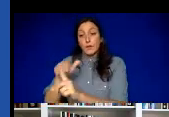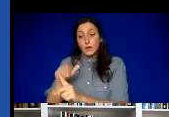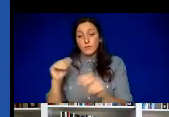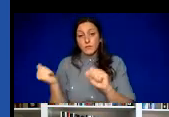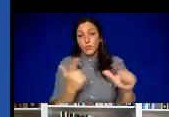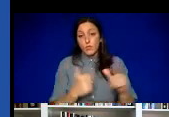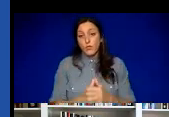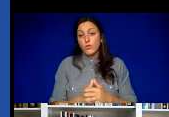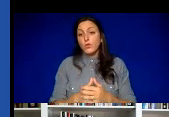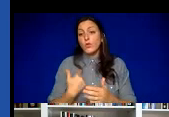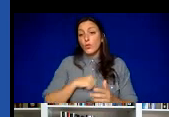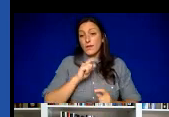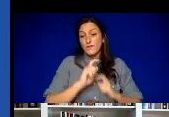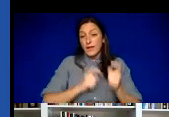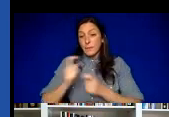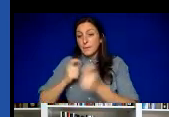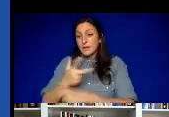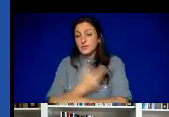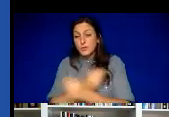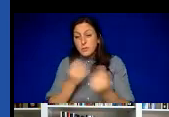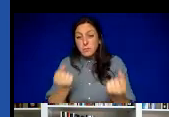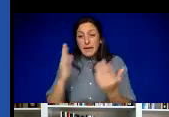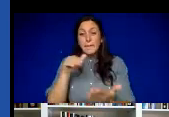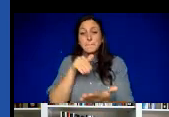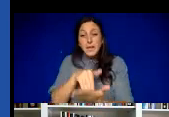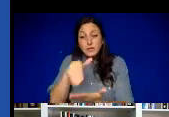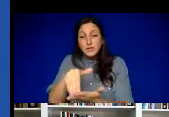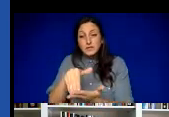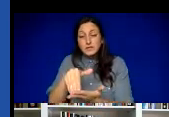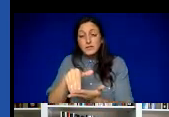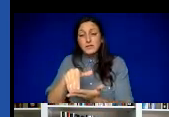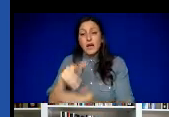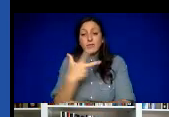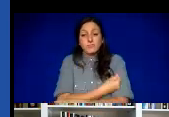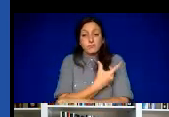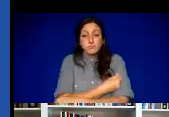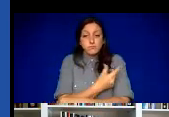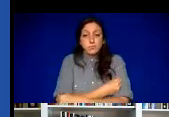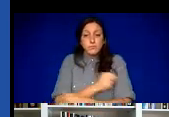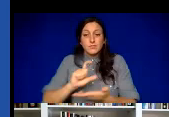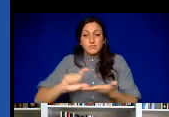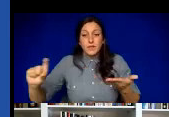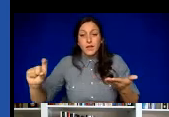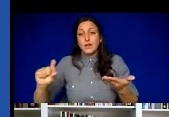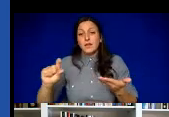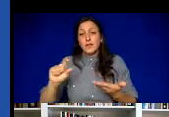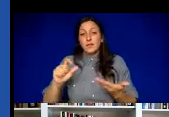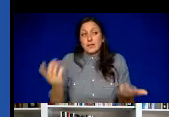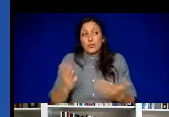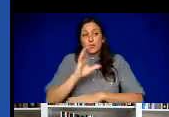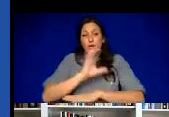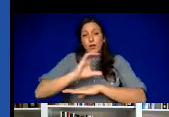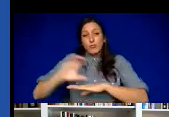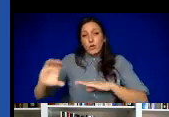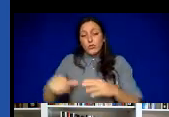have administered millions of doses of the COVID vaccine in Colorado at this point, and this is